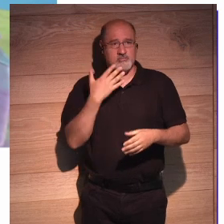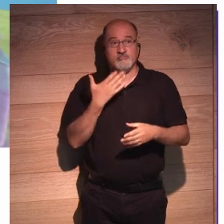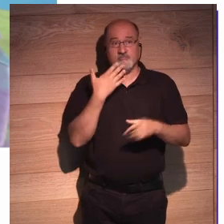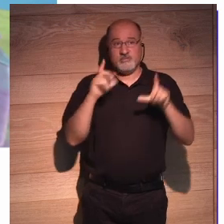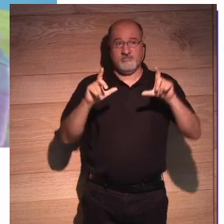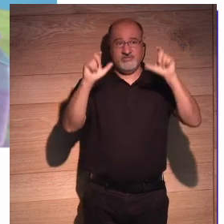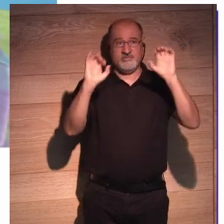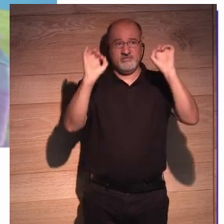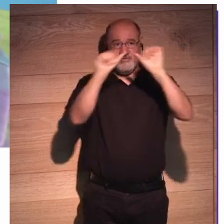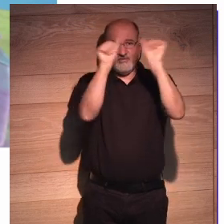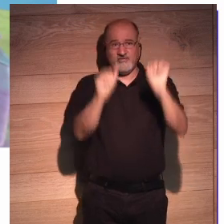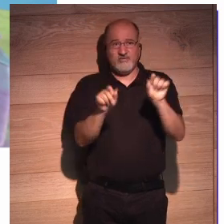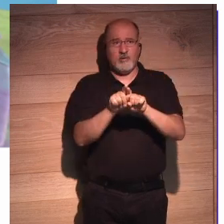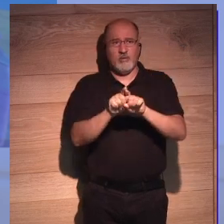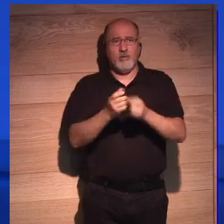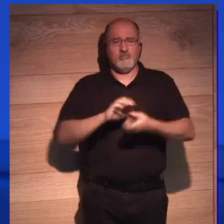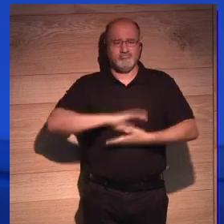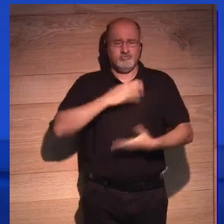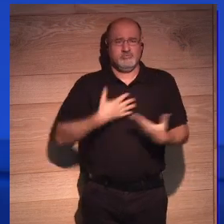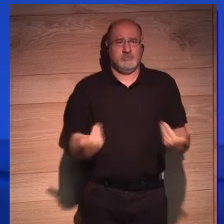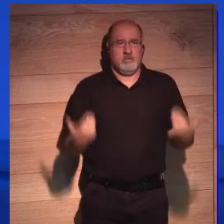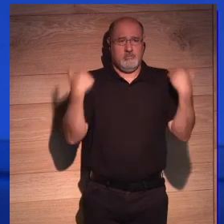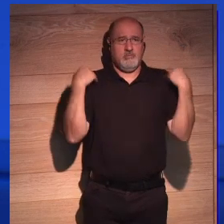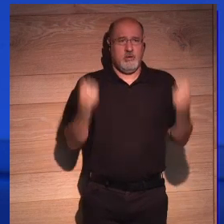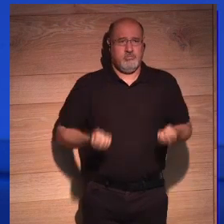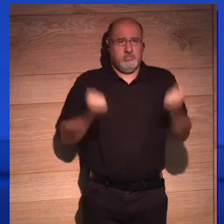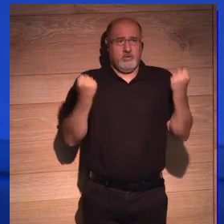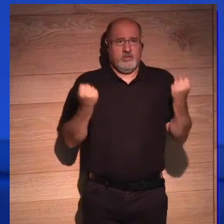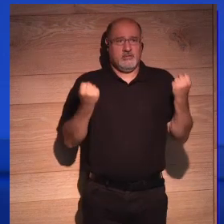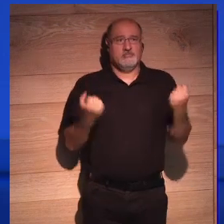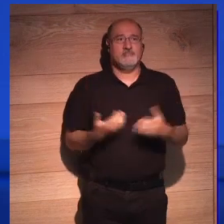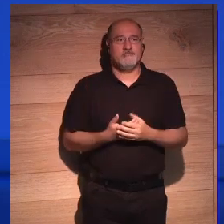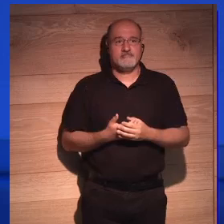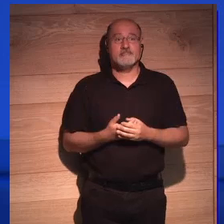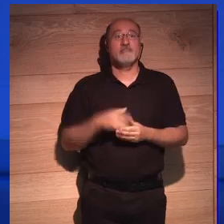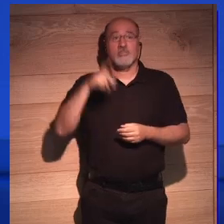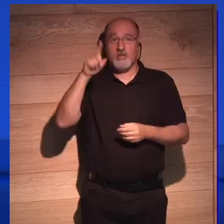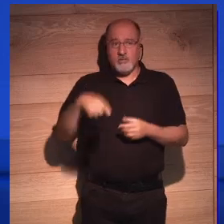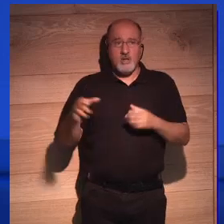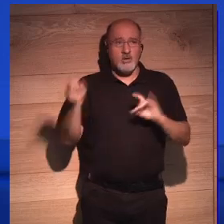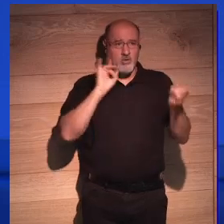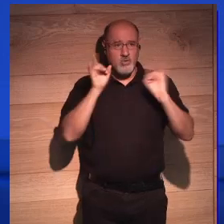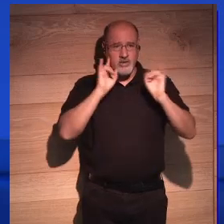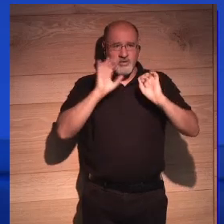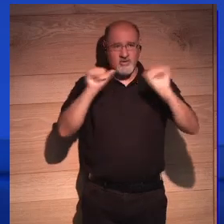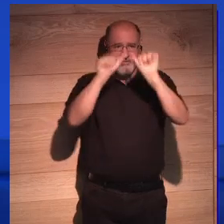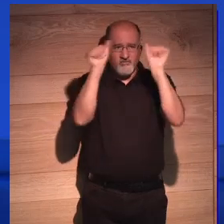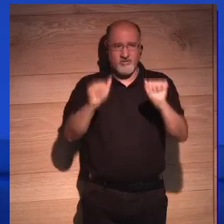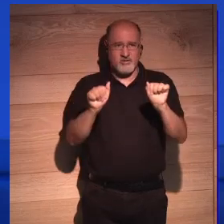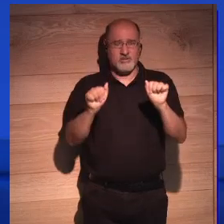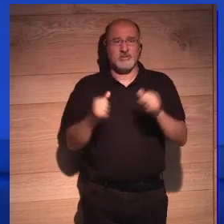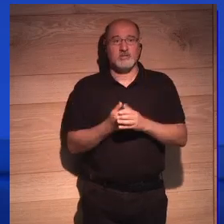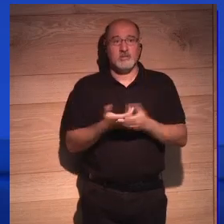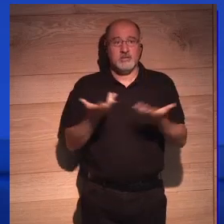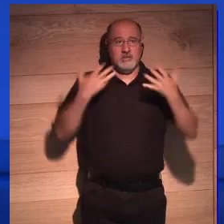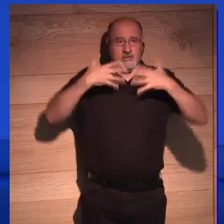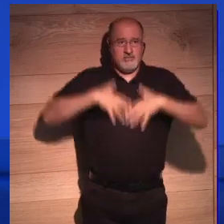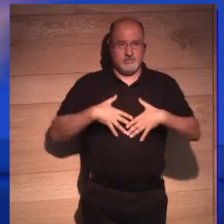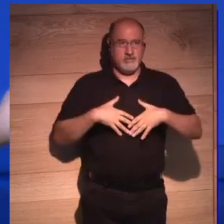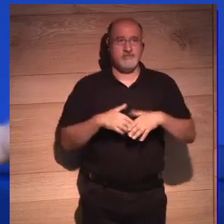requires you, the audience, to make noise in order for it to work. I'd recommend you having a go at that one. Then here we go